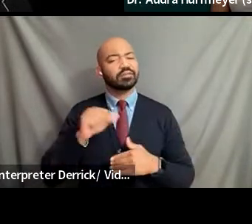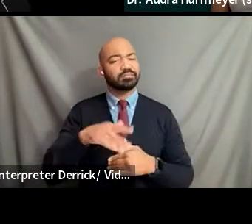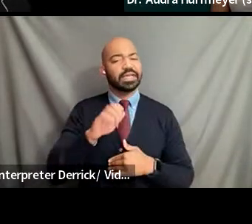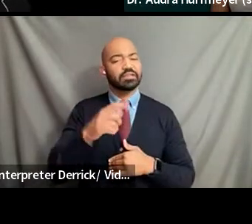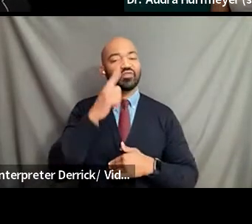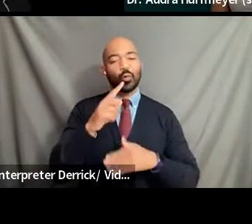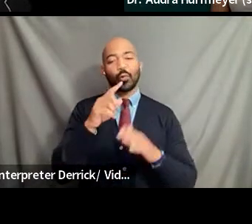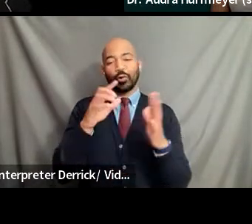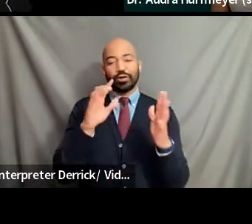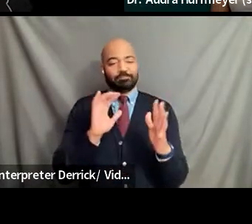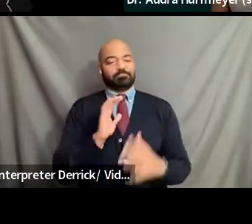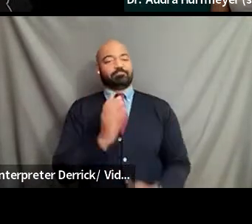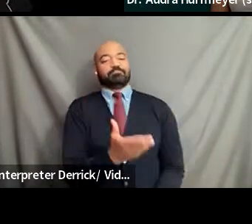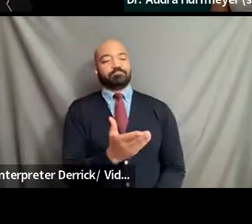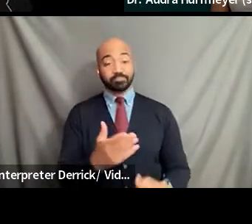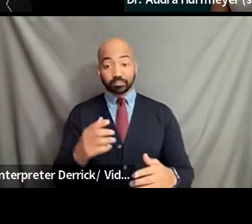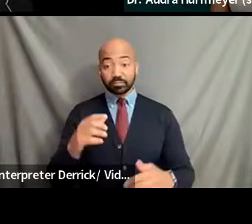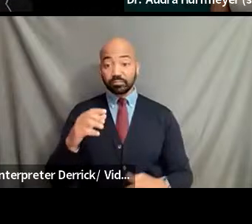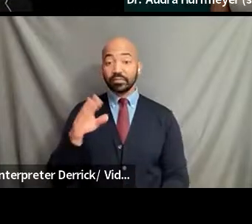So just go to our website,